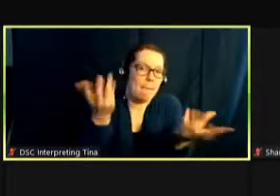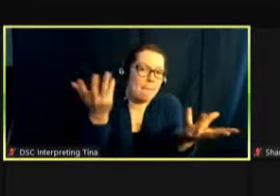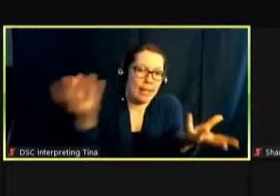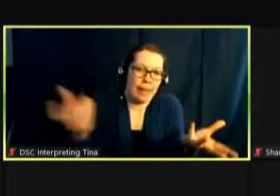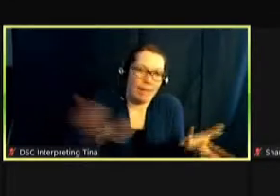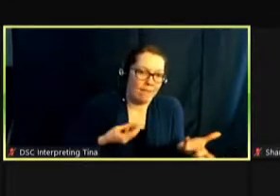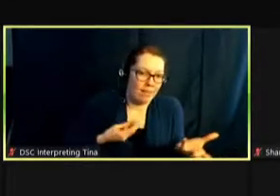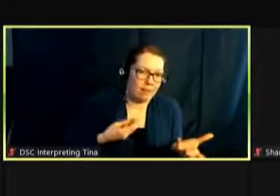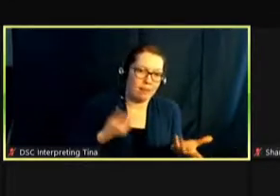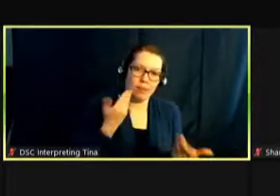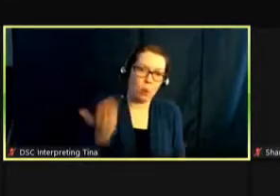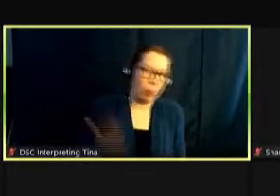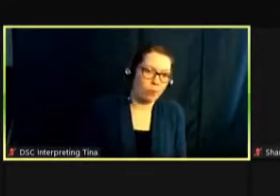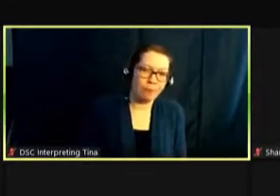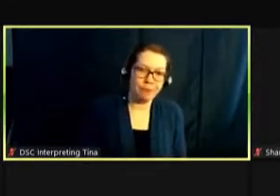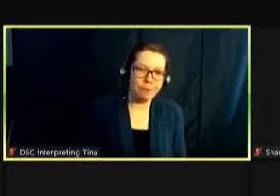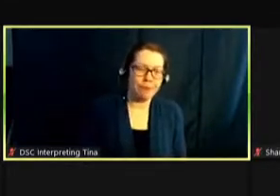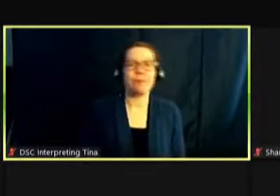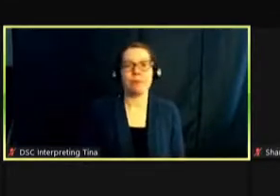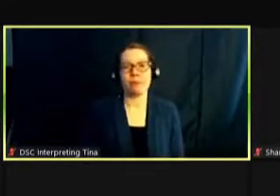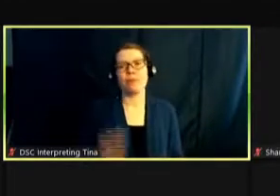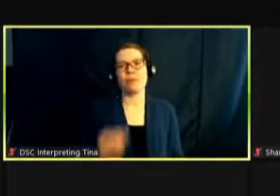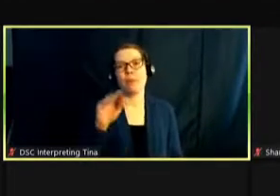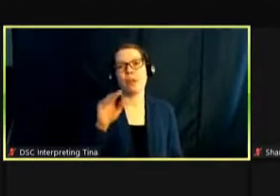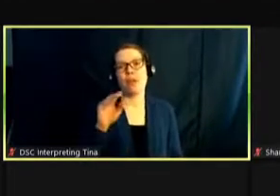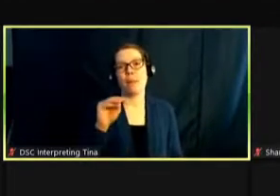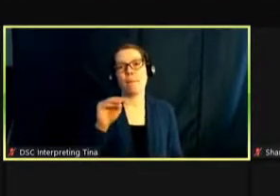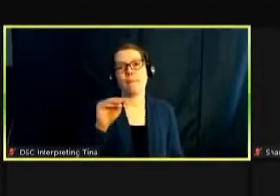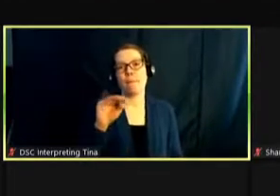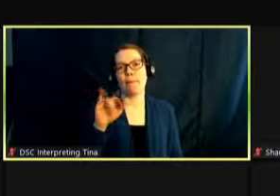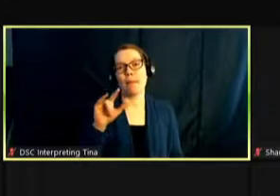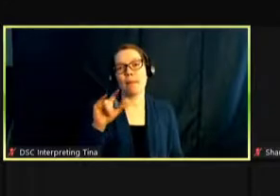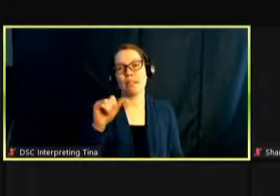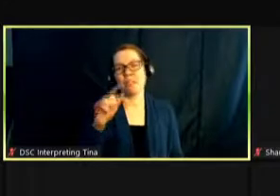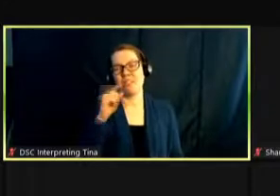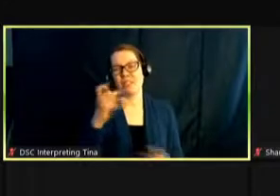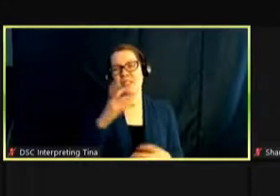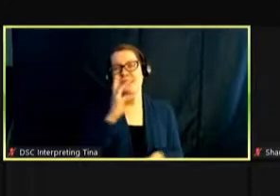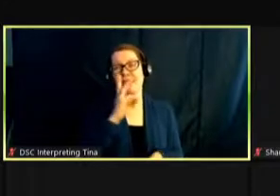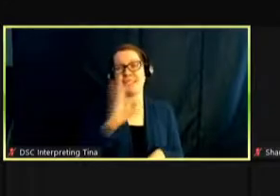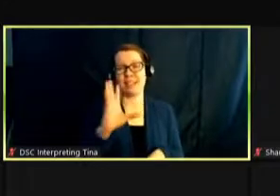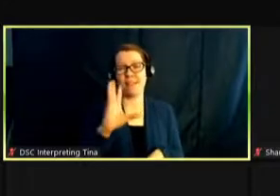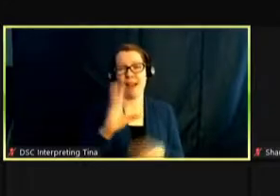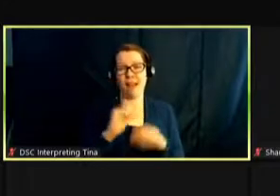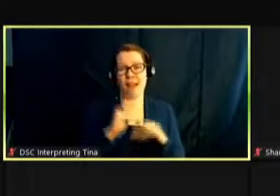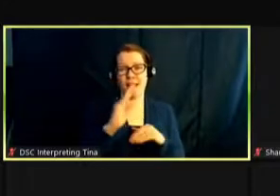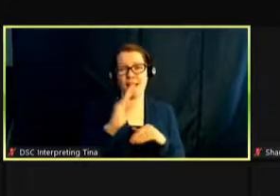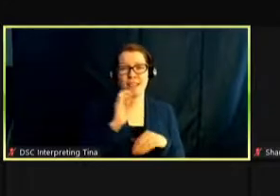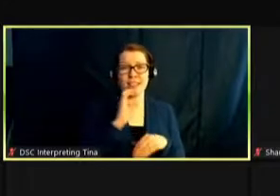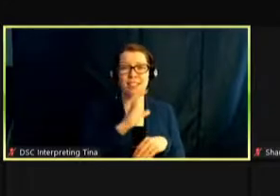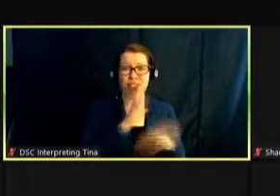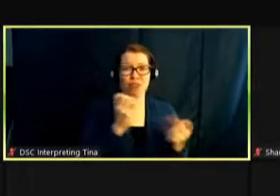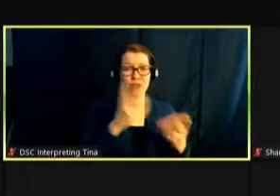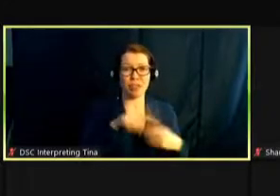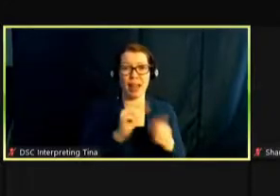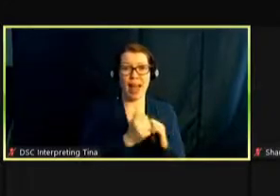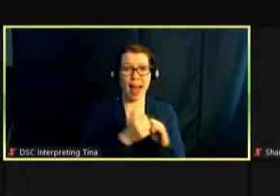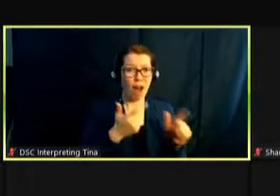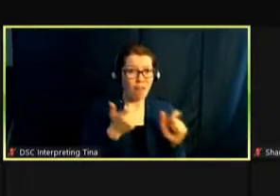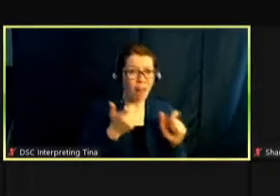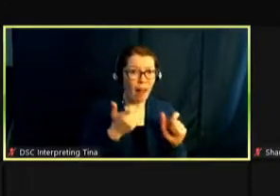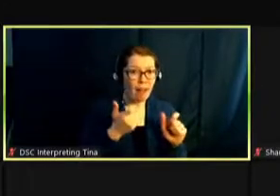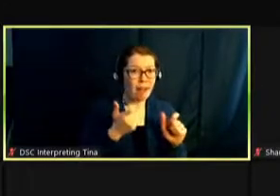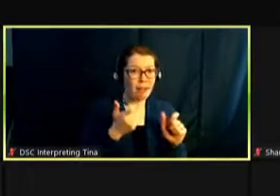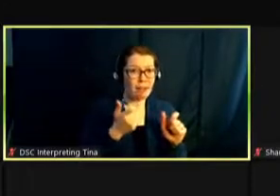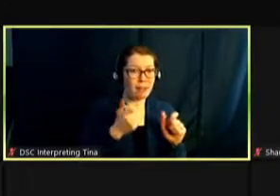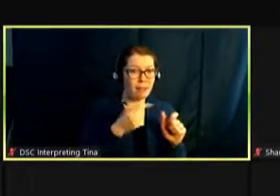Okay. Another thing that, you know, a lot of people over 65, the senior citizens, are wondering how fast